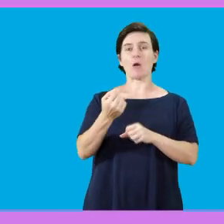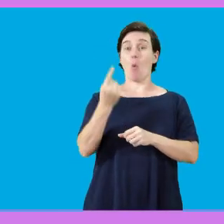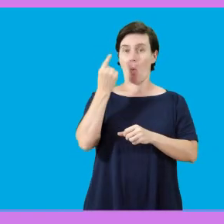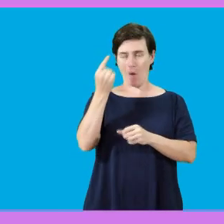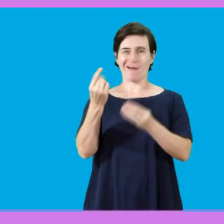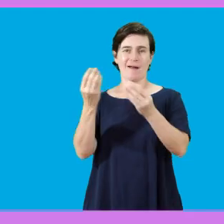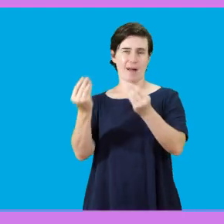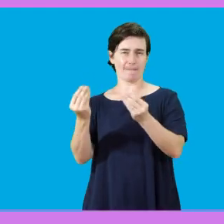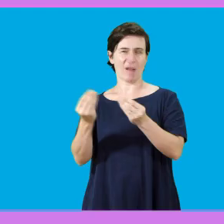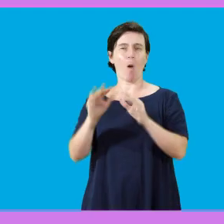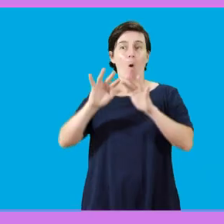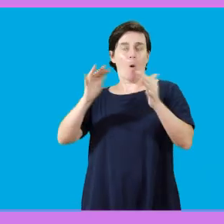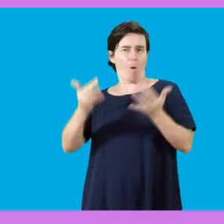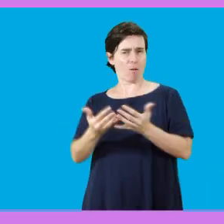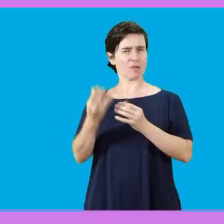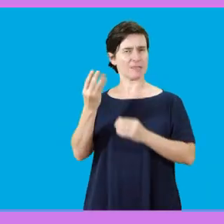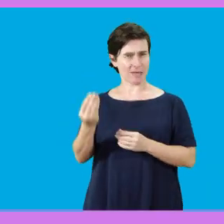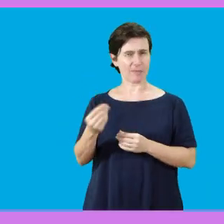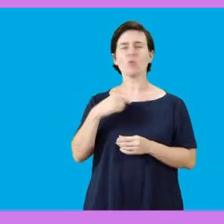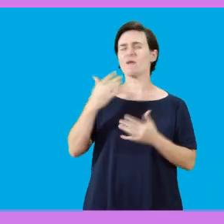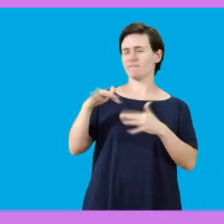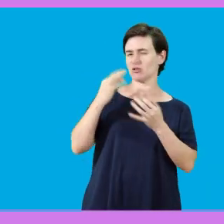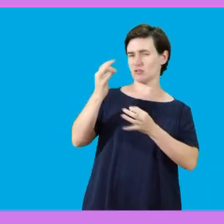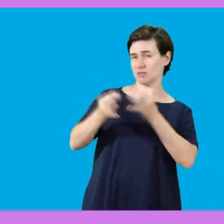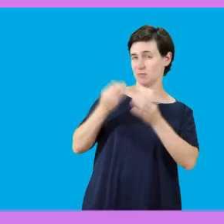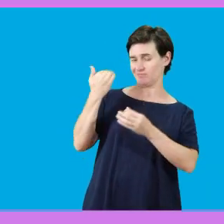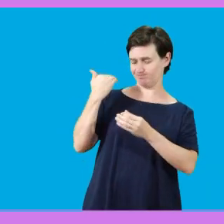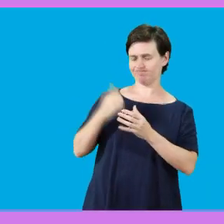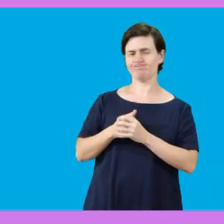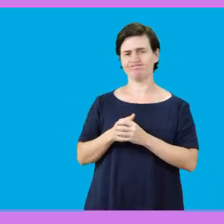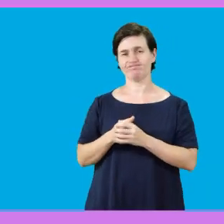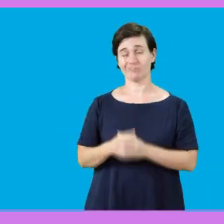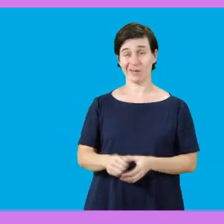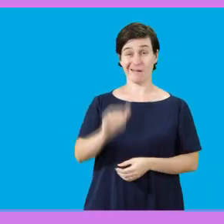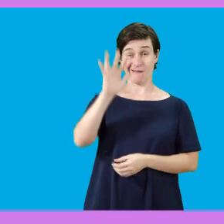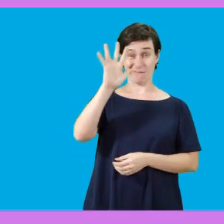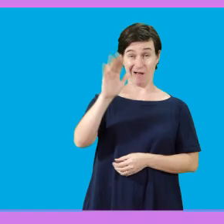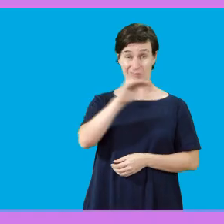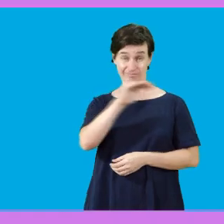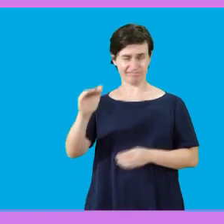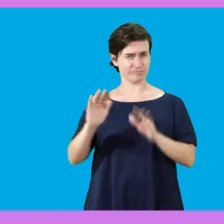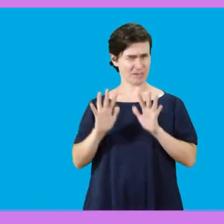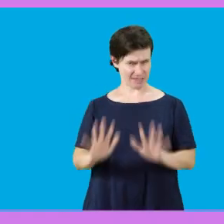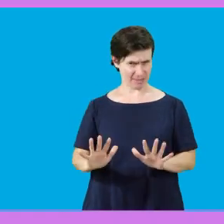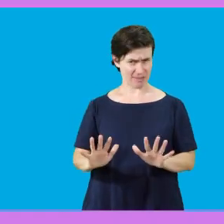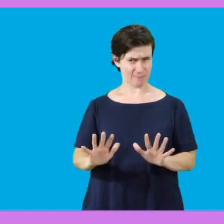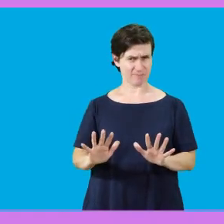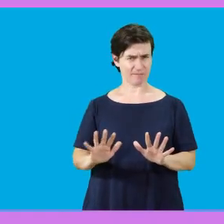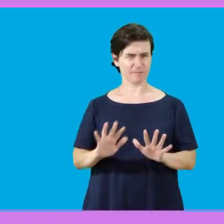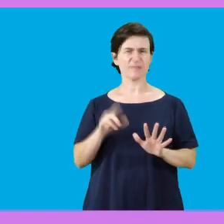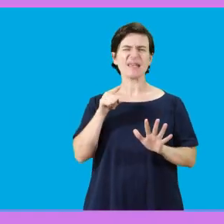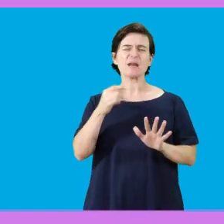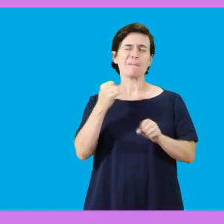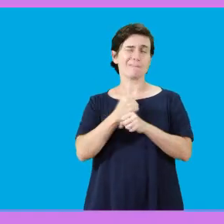off to a whole number. Now we've already solved it in our previous question. We said 5/10,